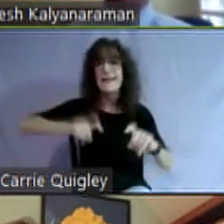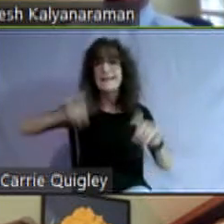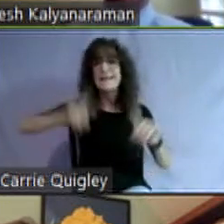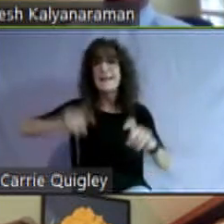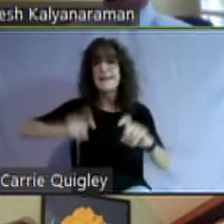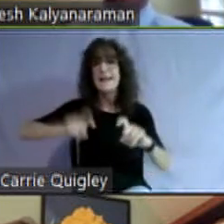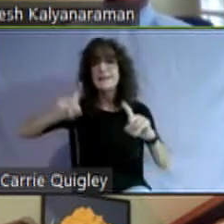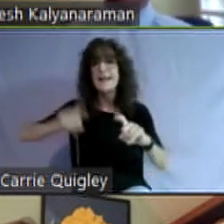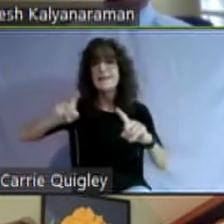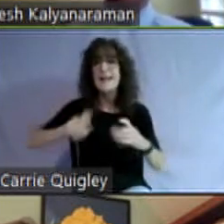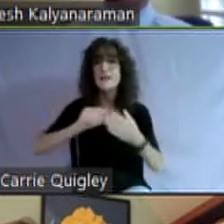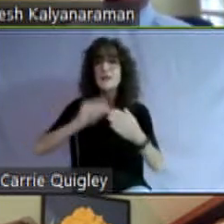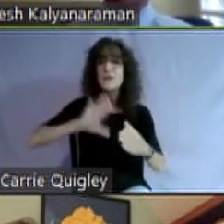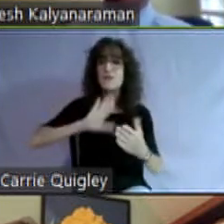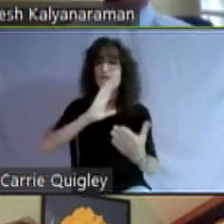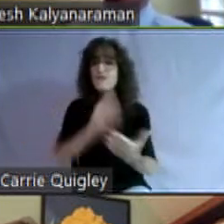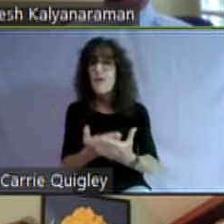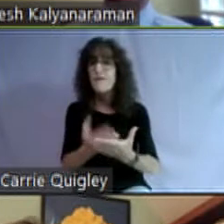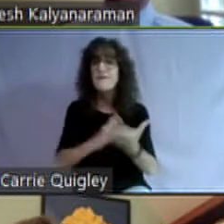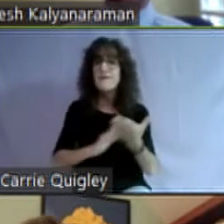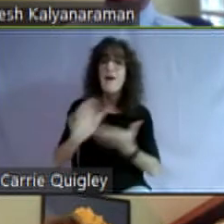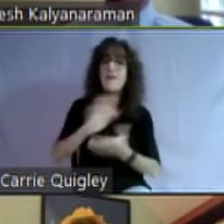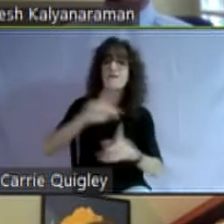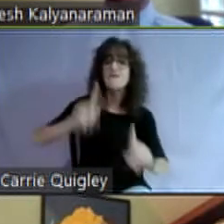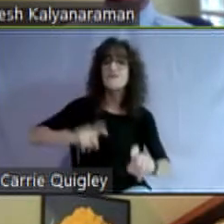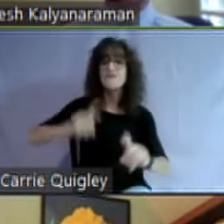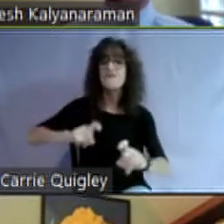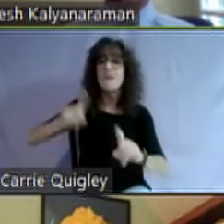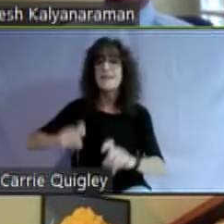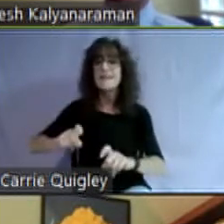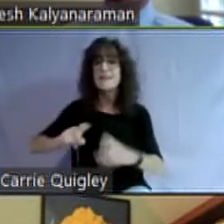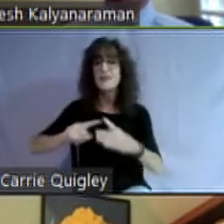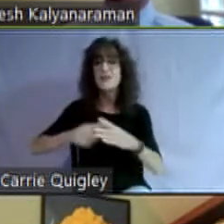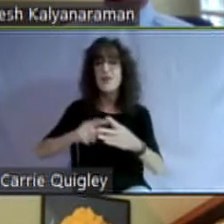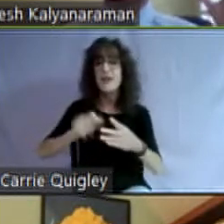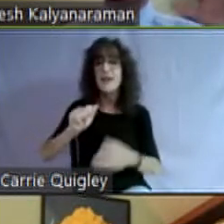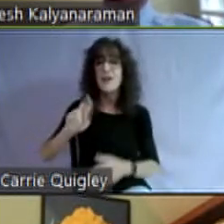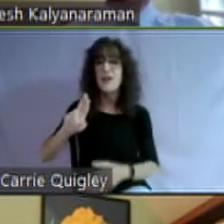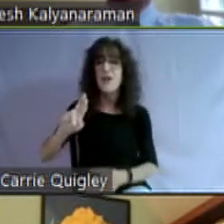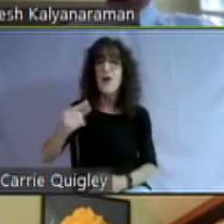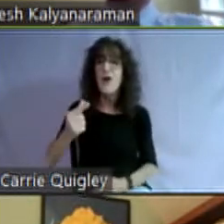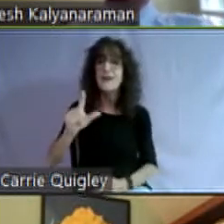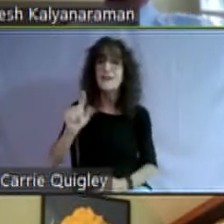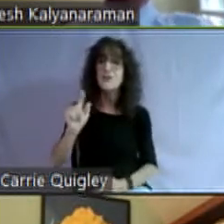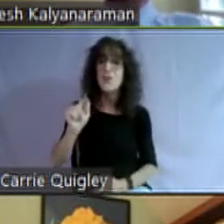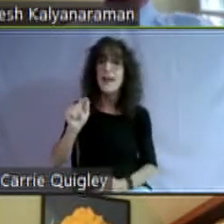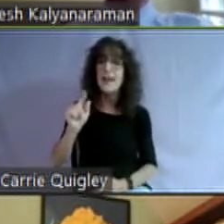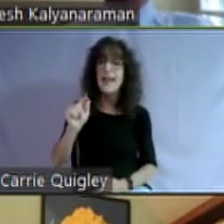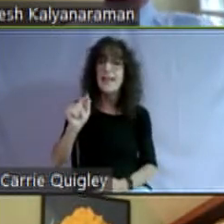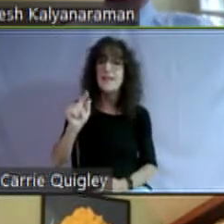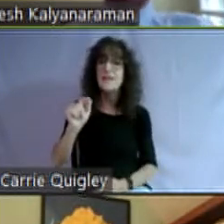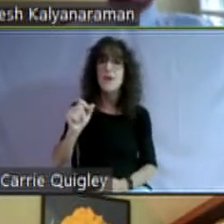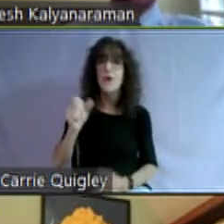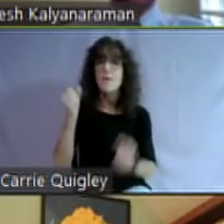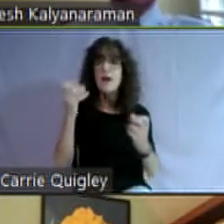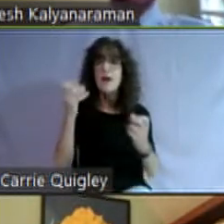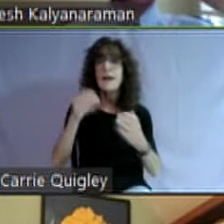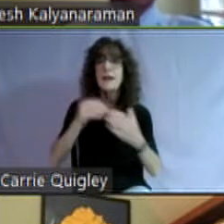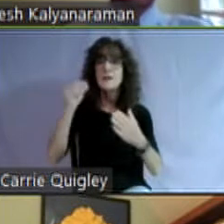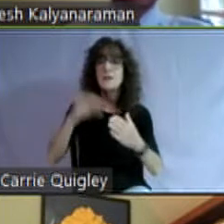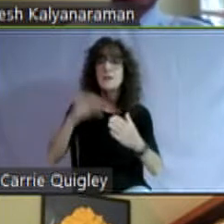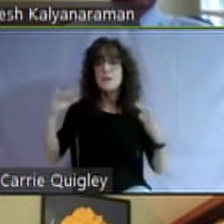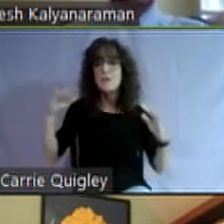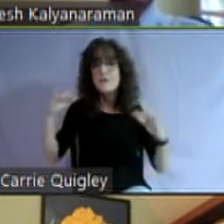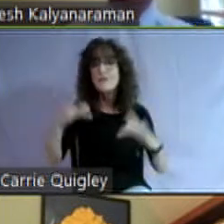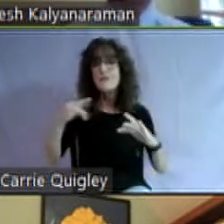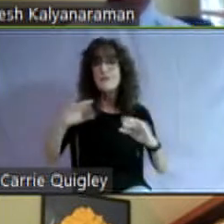as students were coming back. So that starting on August 20th, and so you got a whole bunch of students who weren't otherwise getting tested